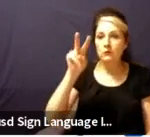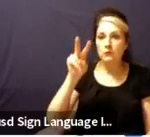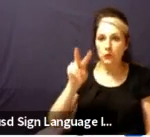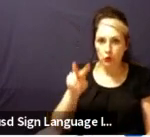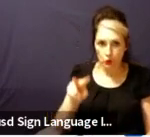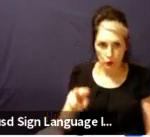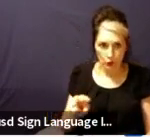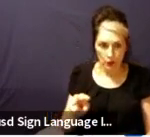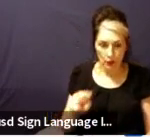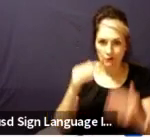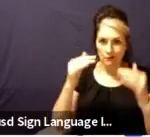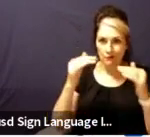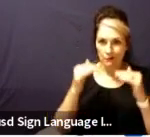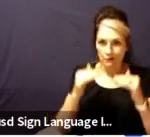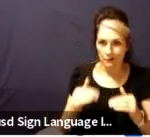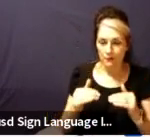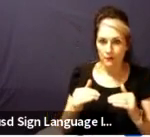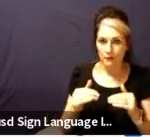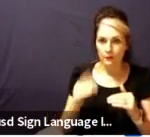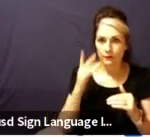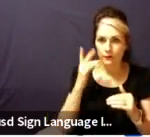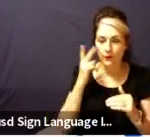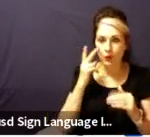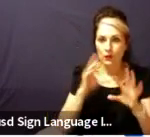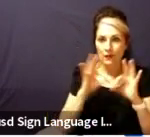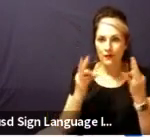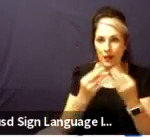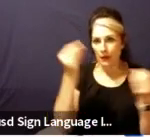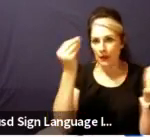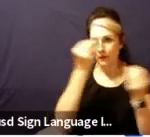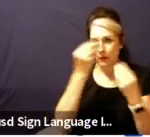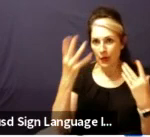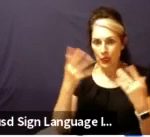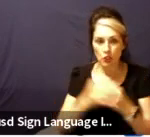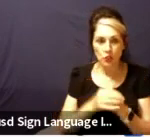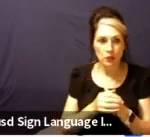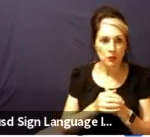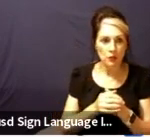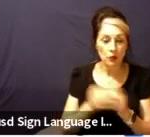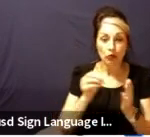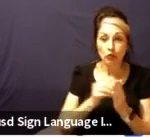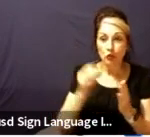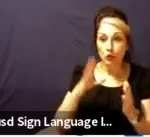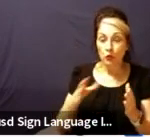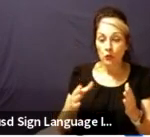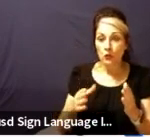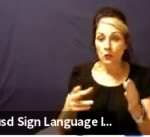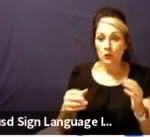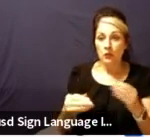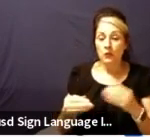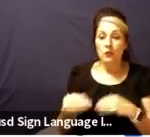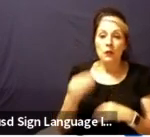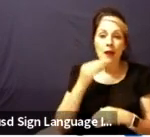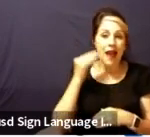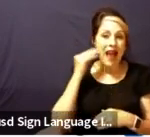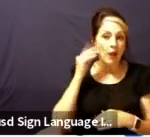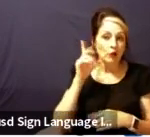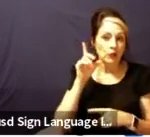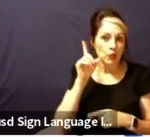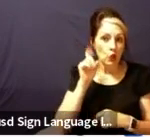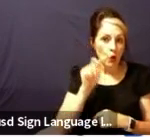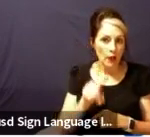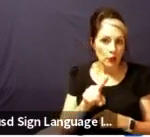to the next portion of this family information, which is the student housing questionnaire. Based